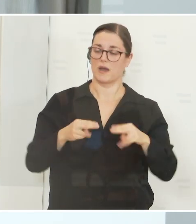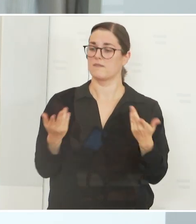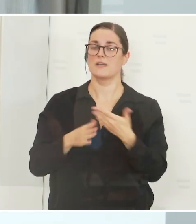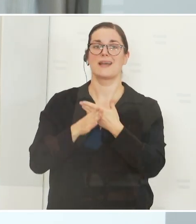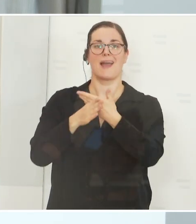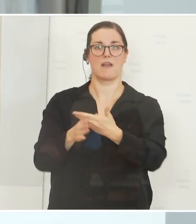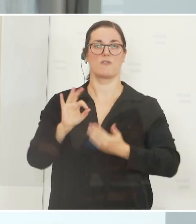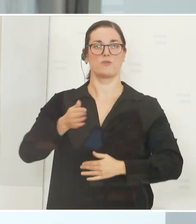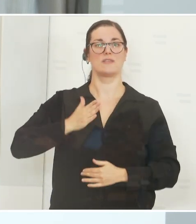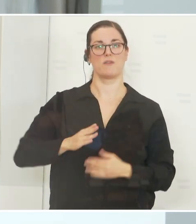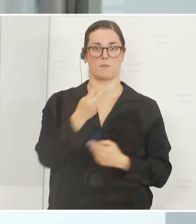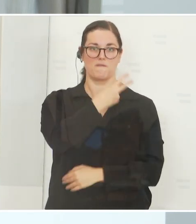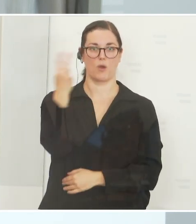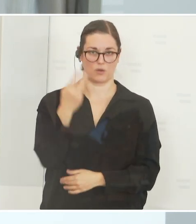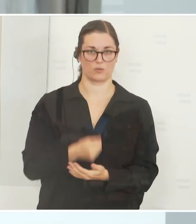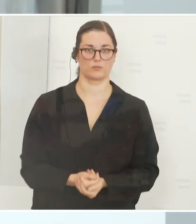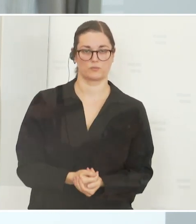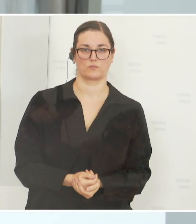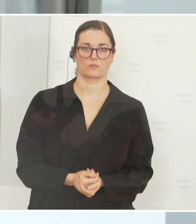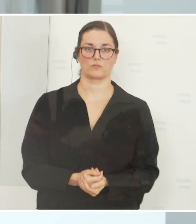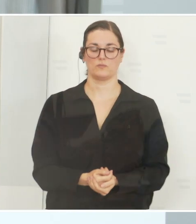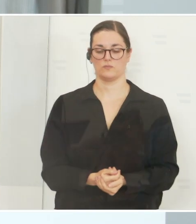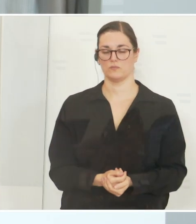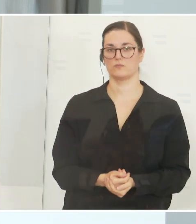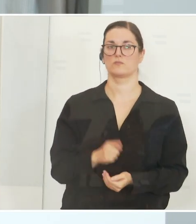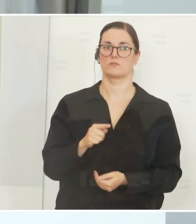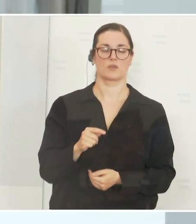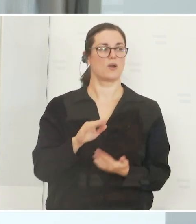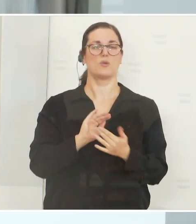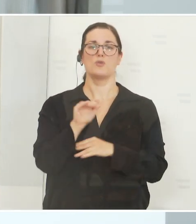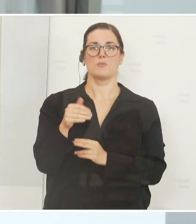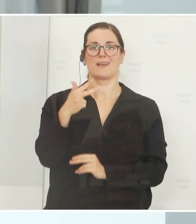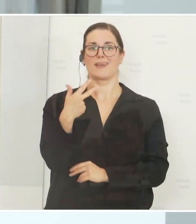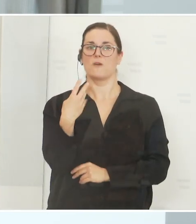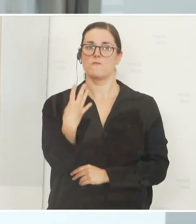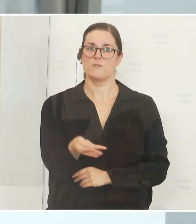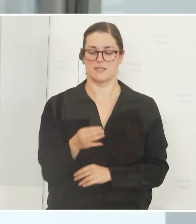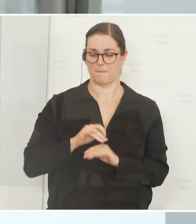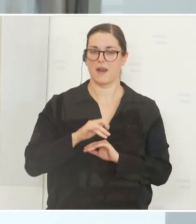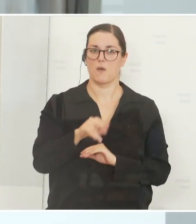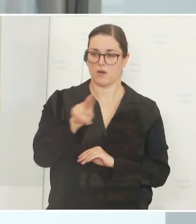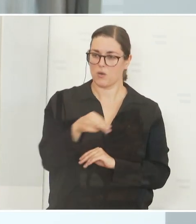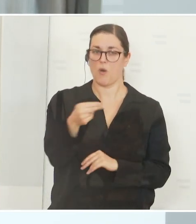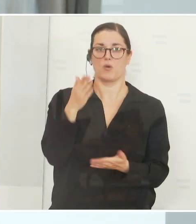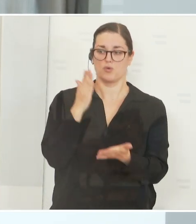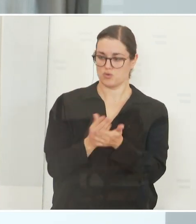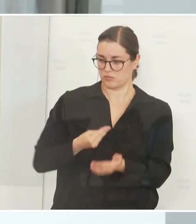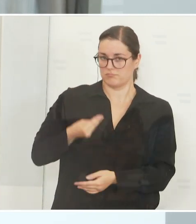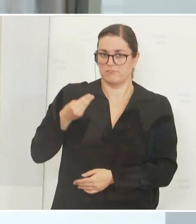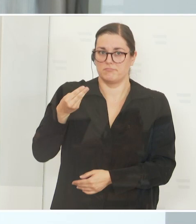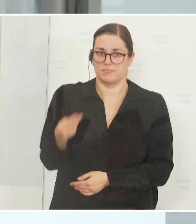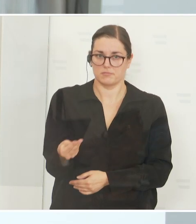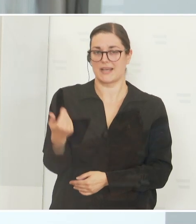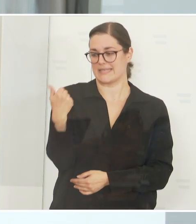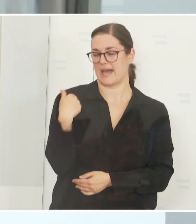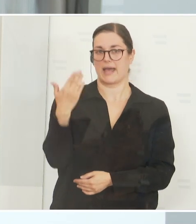society. More than 33 million euros have already been made available since last August,